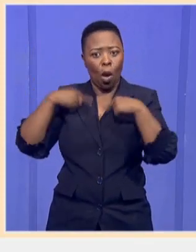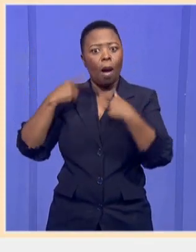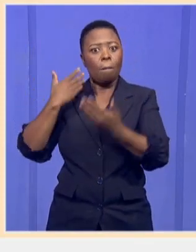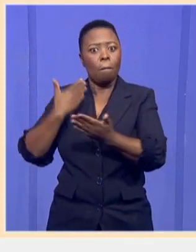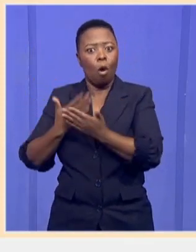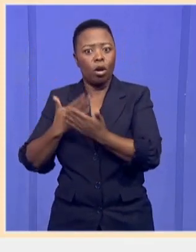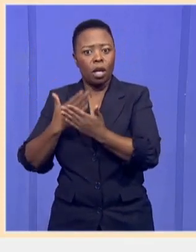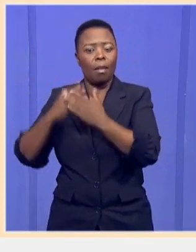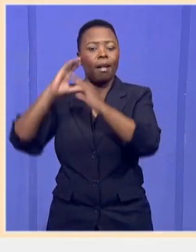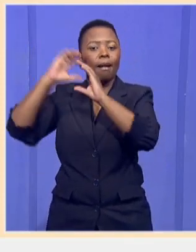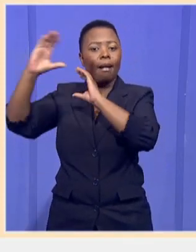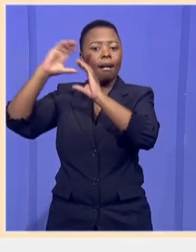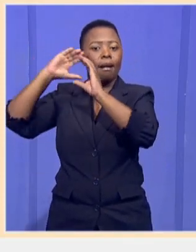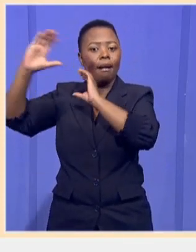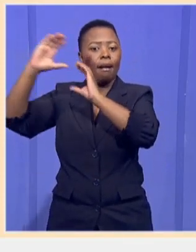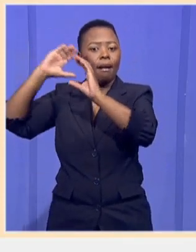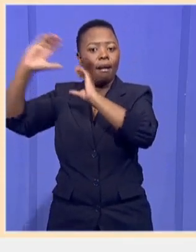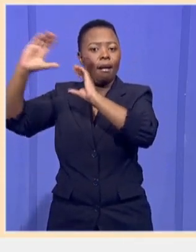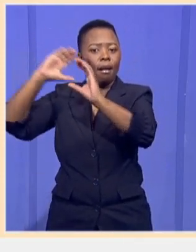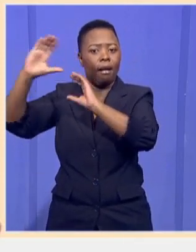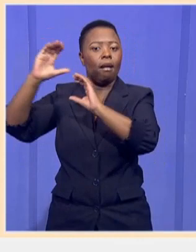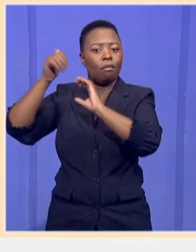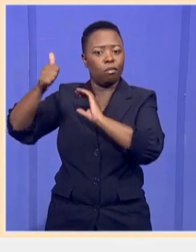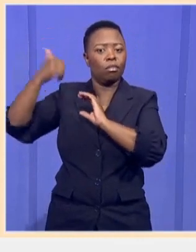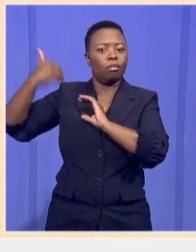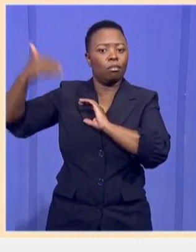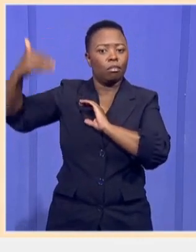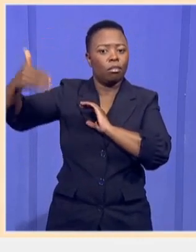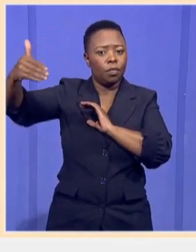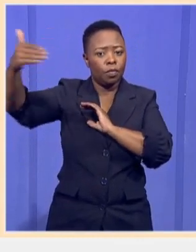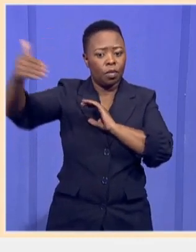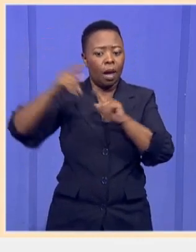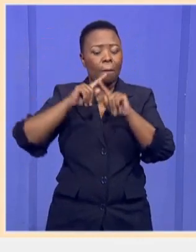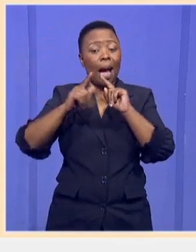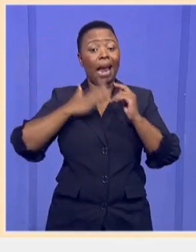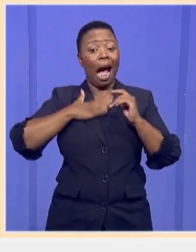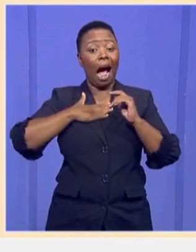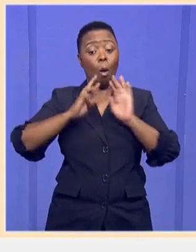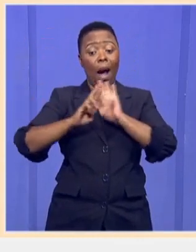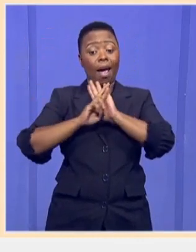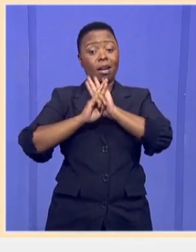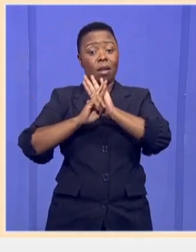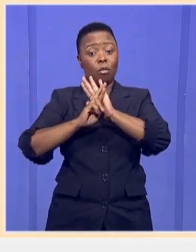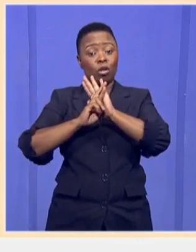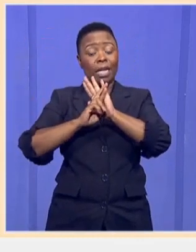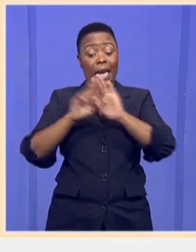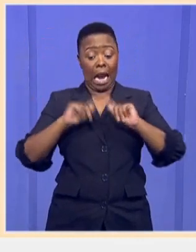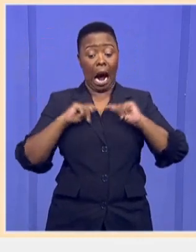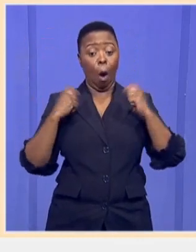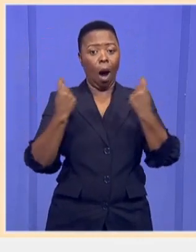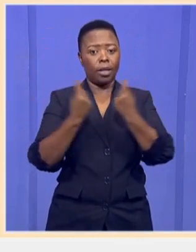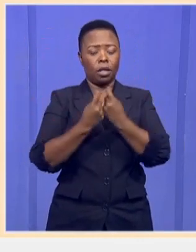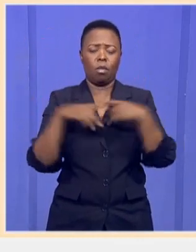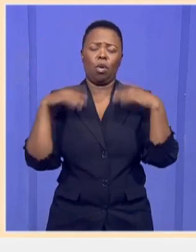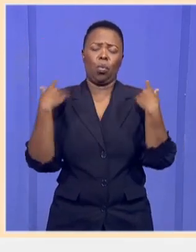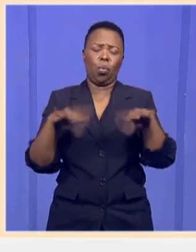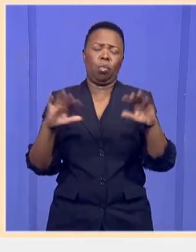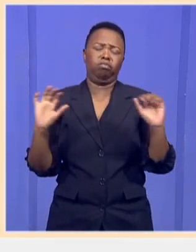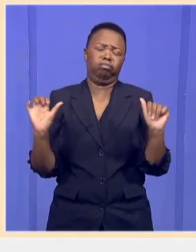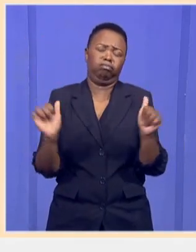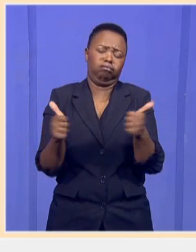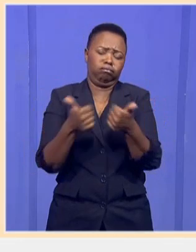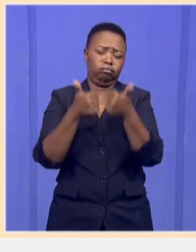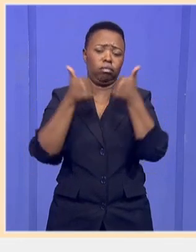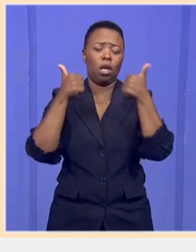constant communication. But I must say our ambassador and her team went well beyond the call of